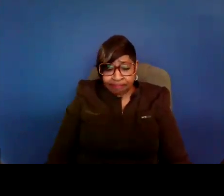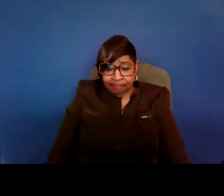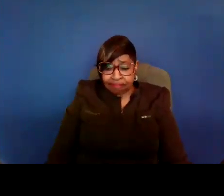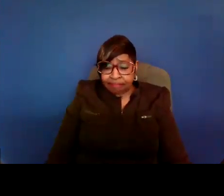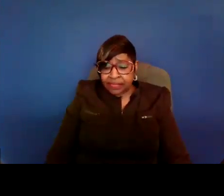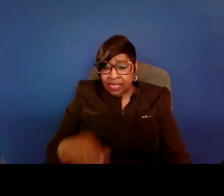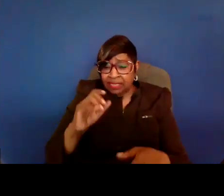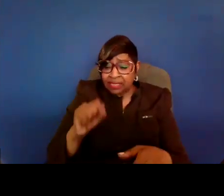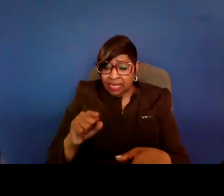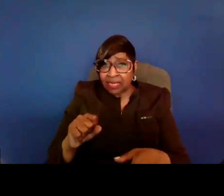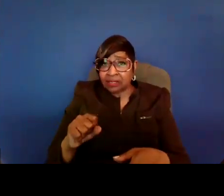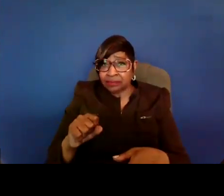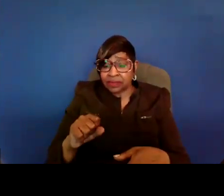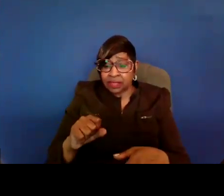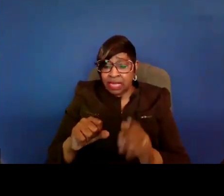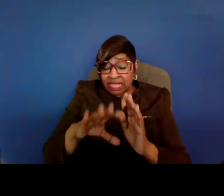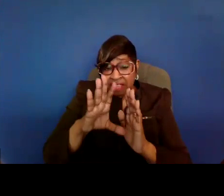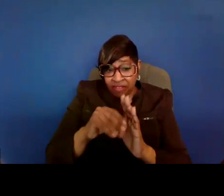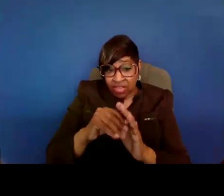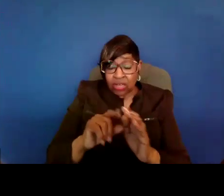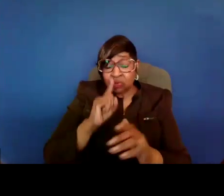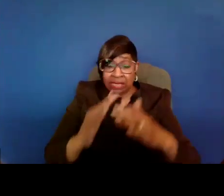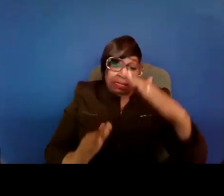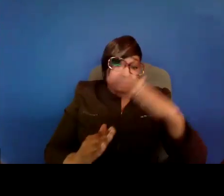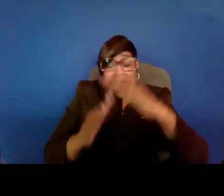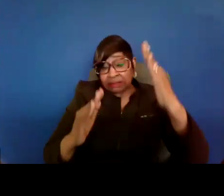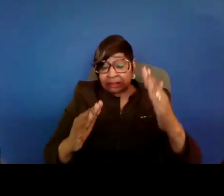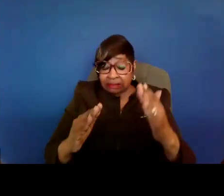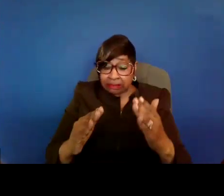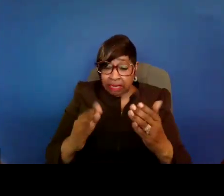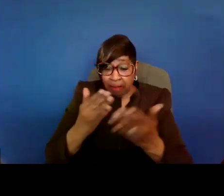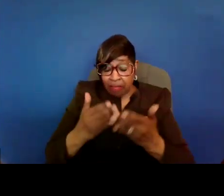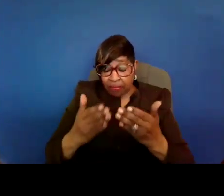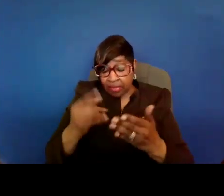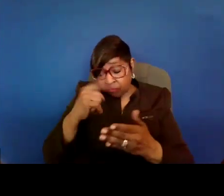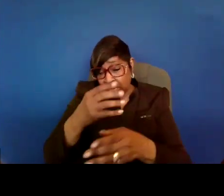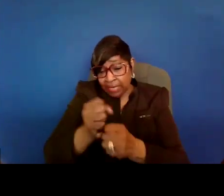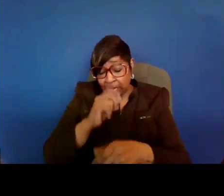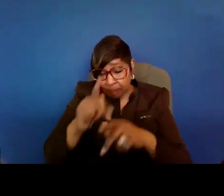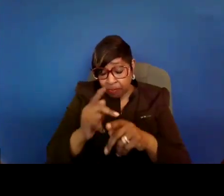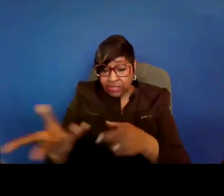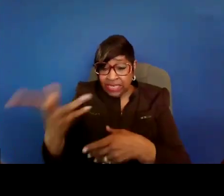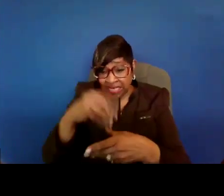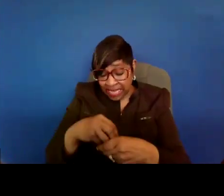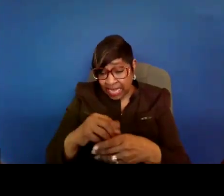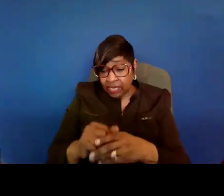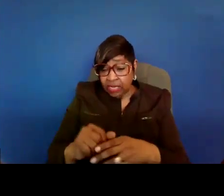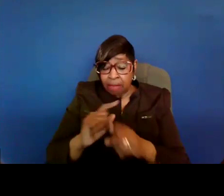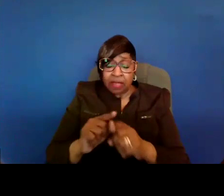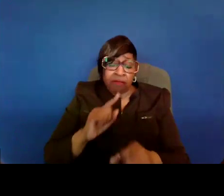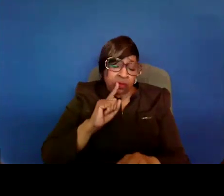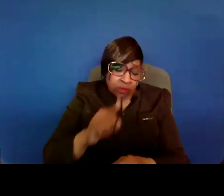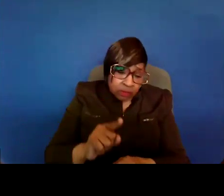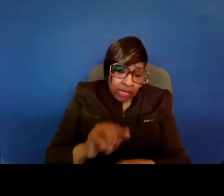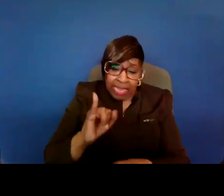Yeah, I can say that video really is the top platform for getting people to engage, but absolutely, if